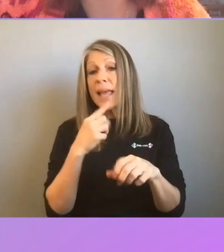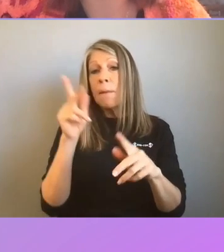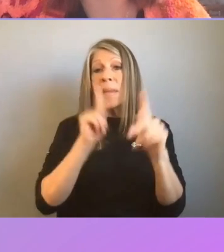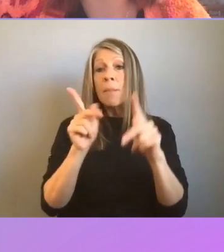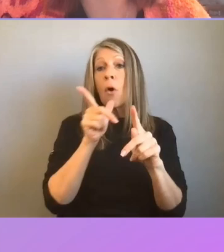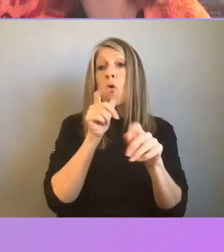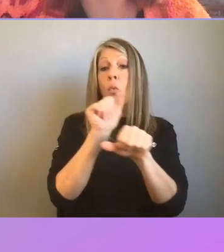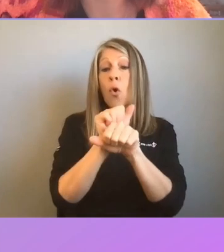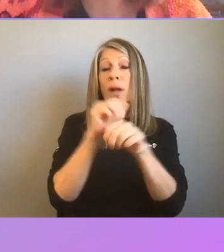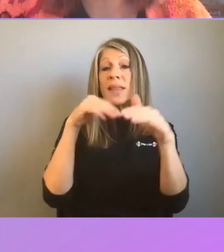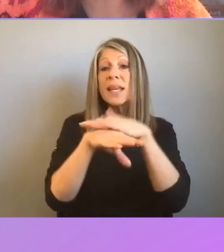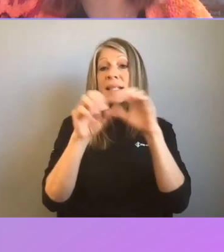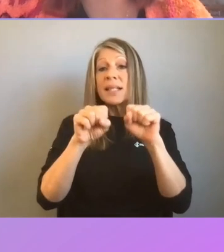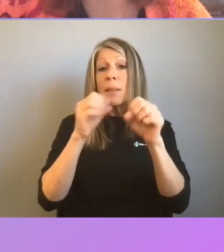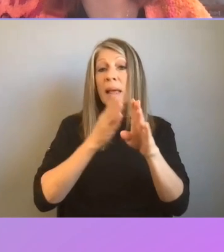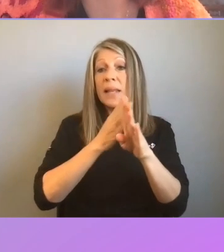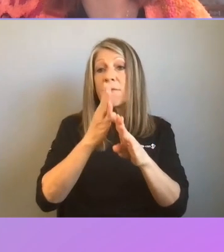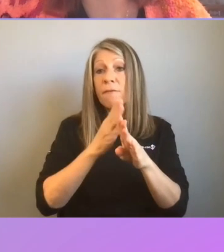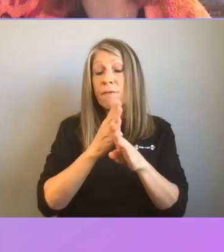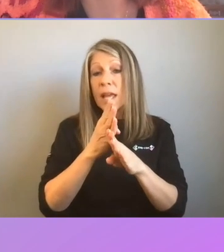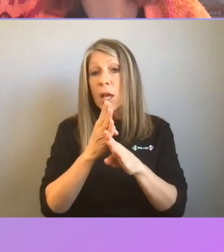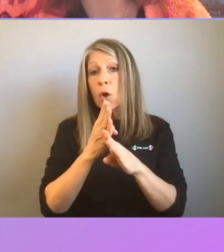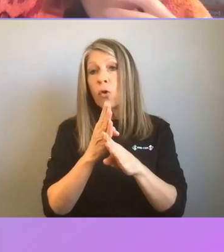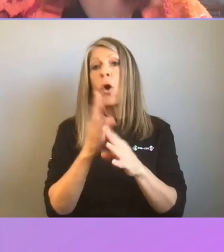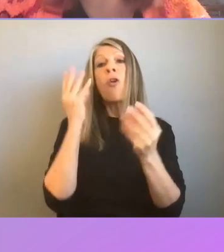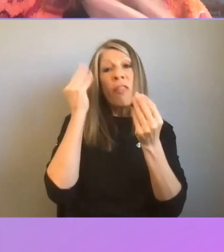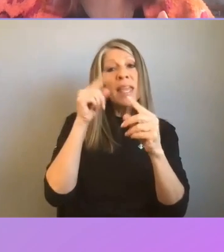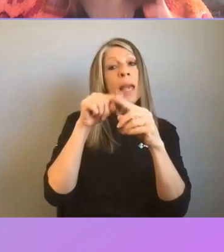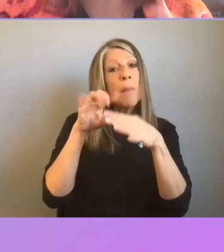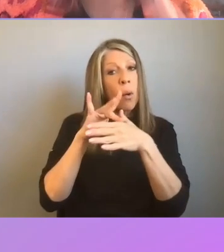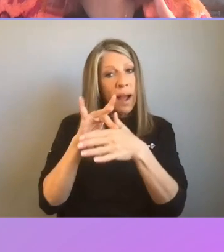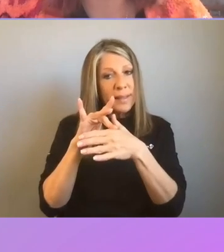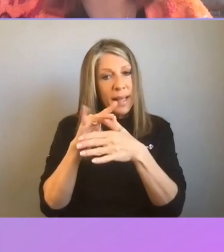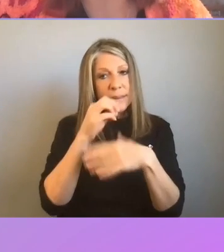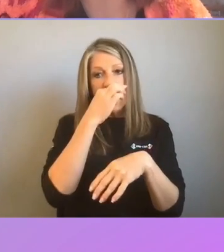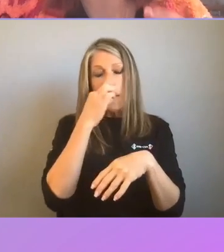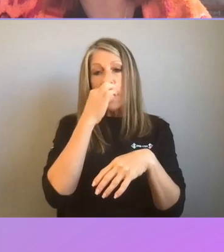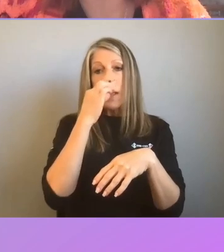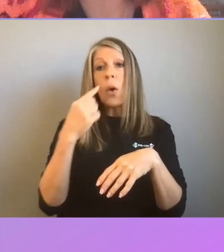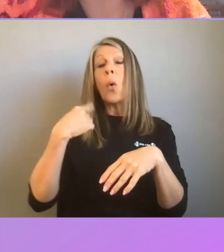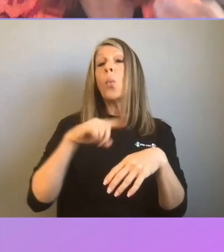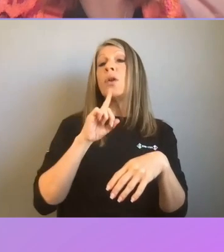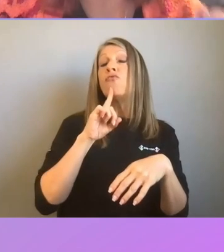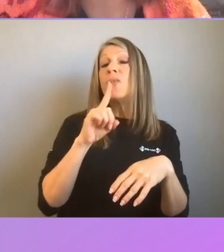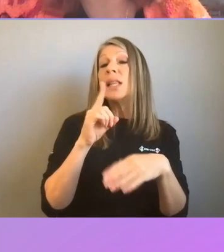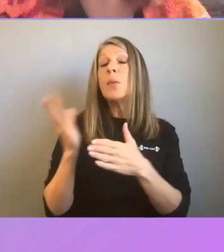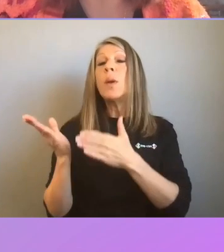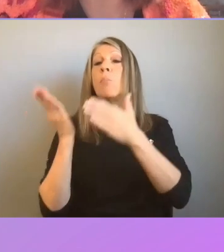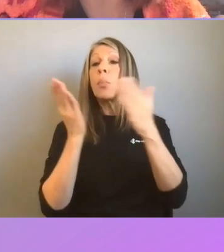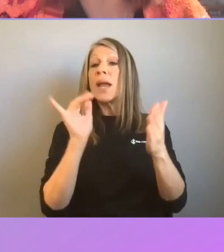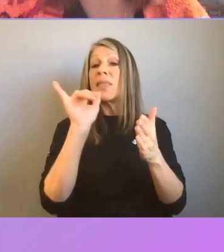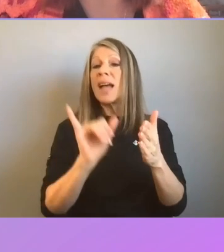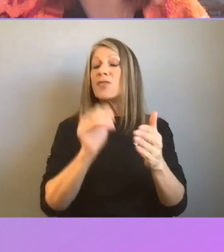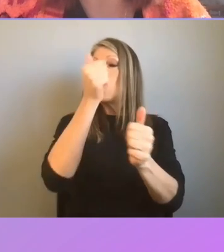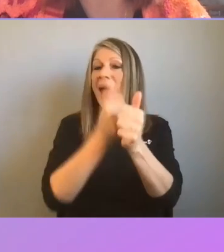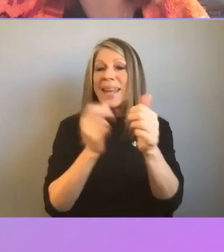in the accessibility field are considering context, because we pretty much bring context to almost any